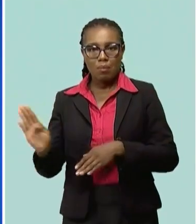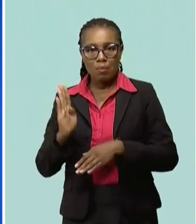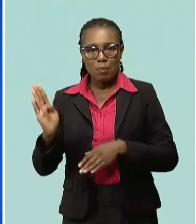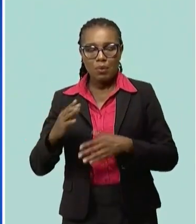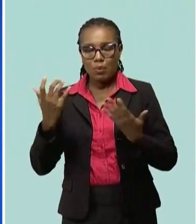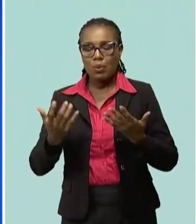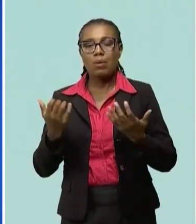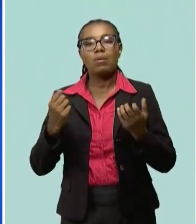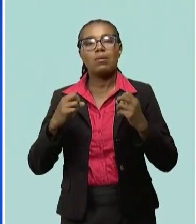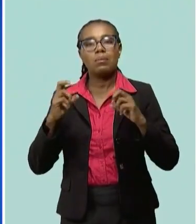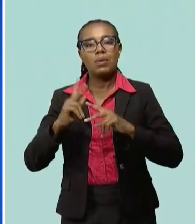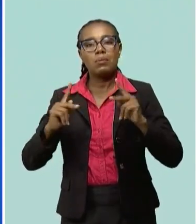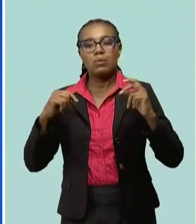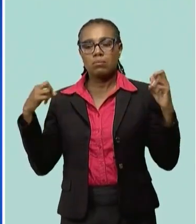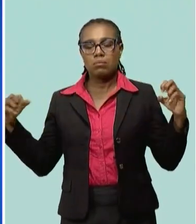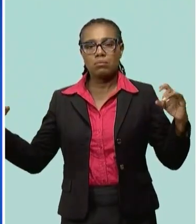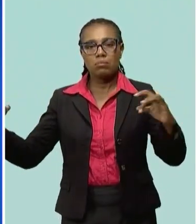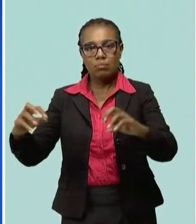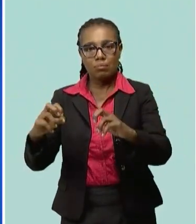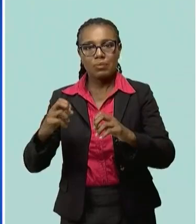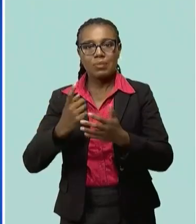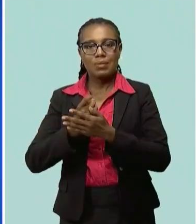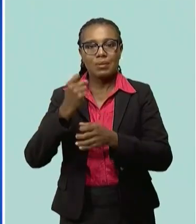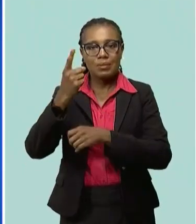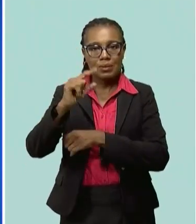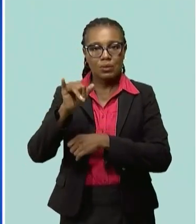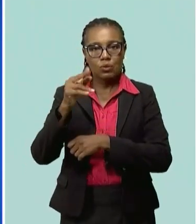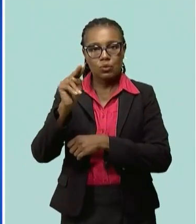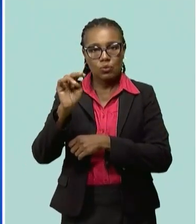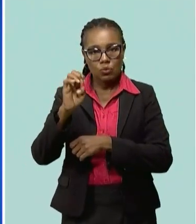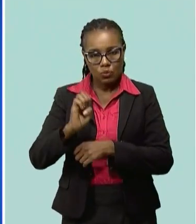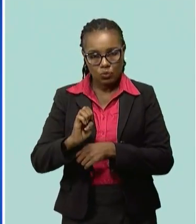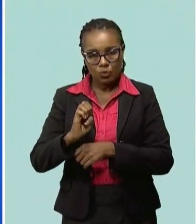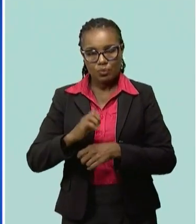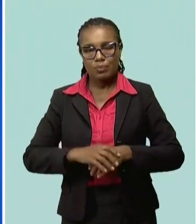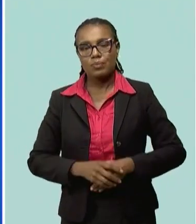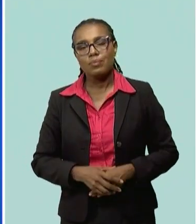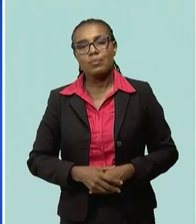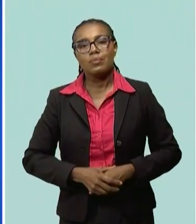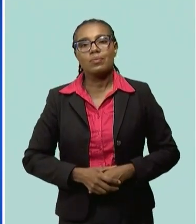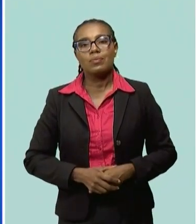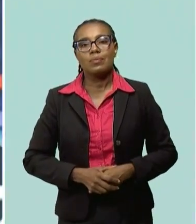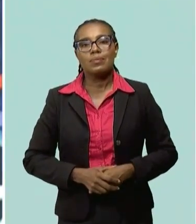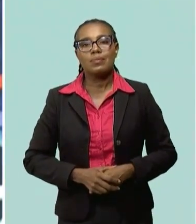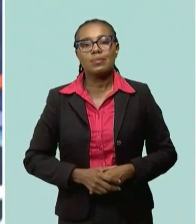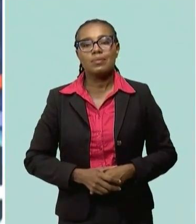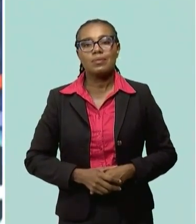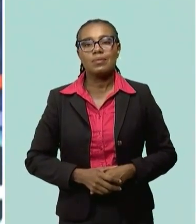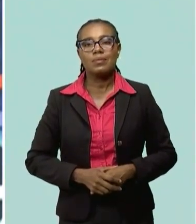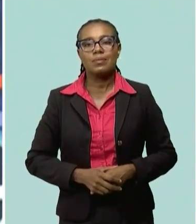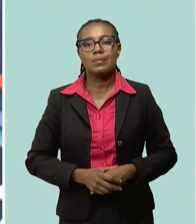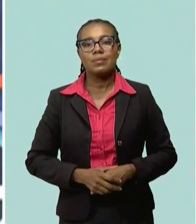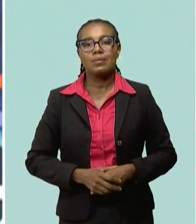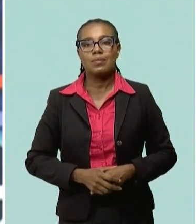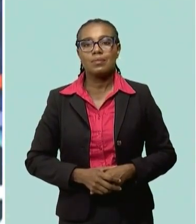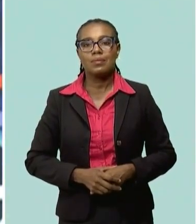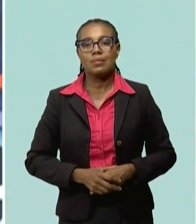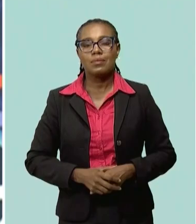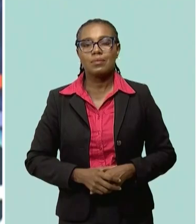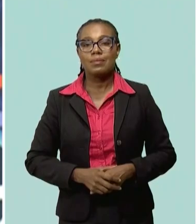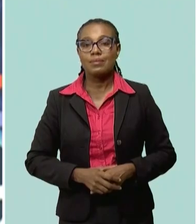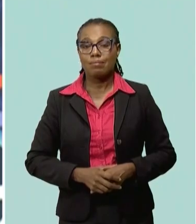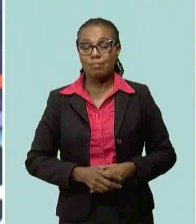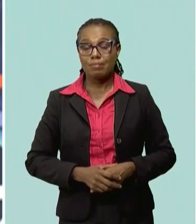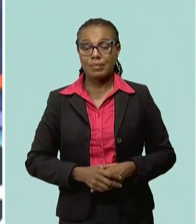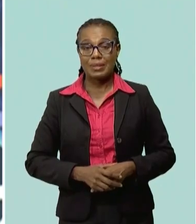energy forum in June next year. Trevor Thorpe for the Business Report. Well, there is some concern that the